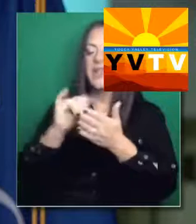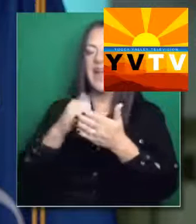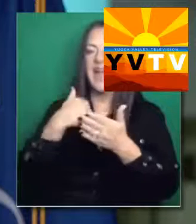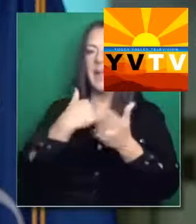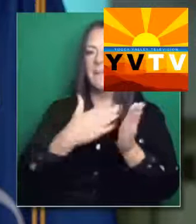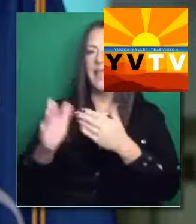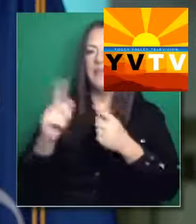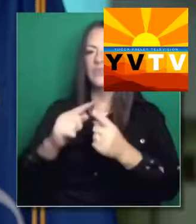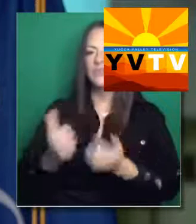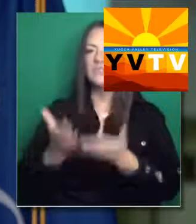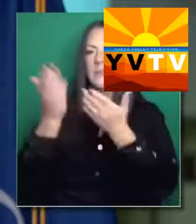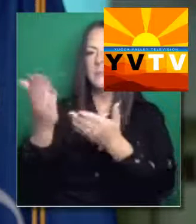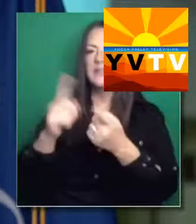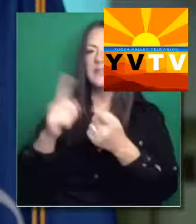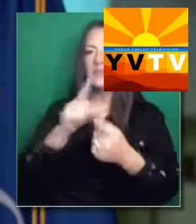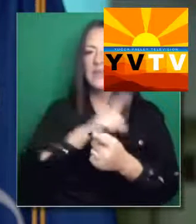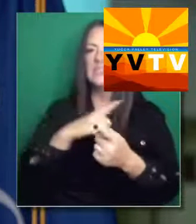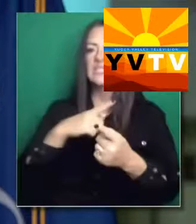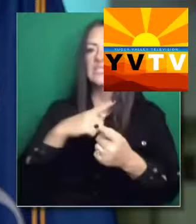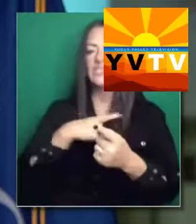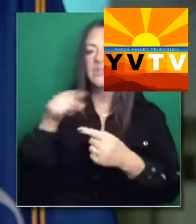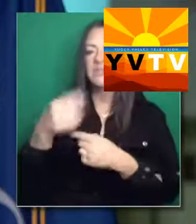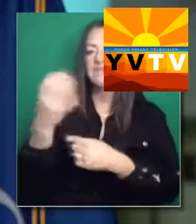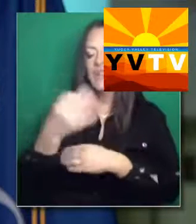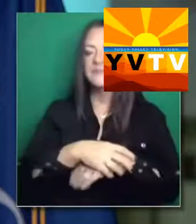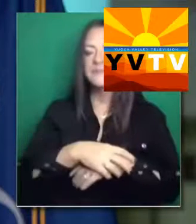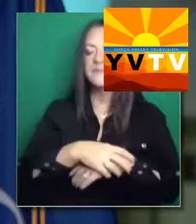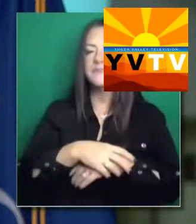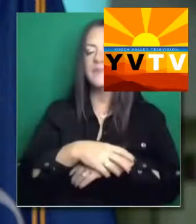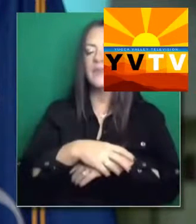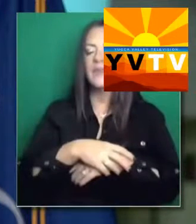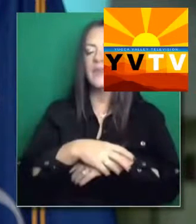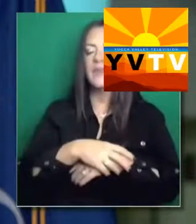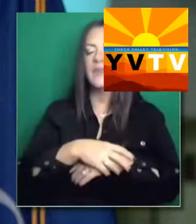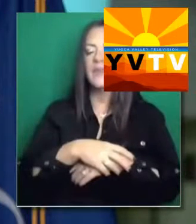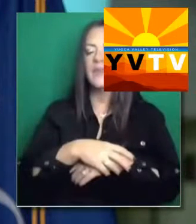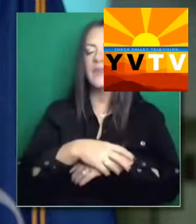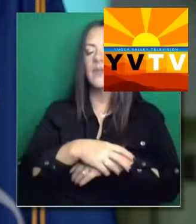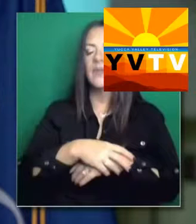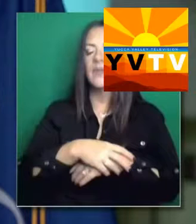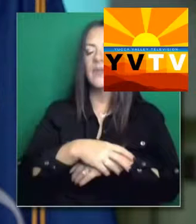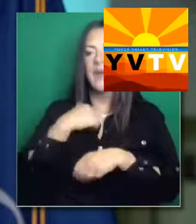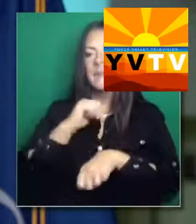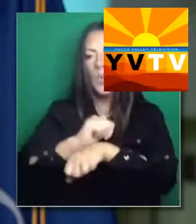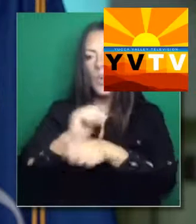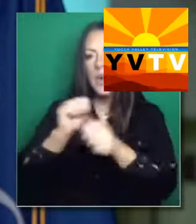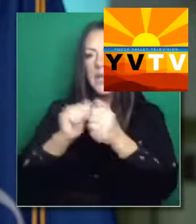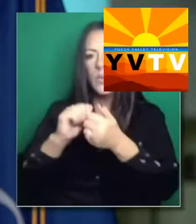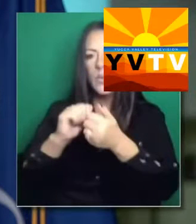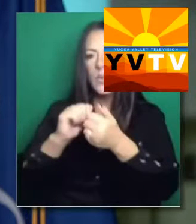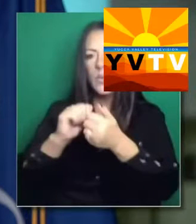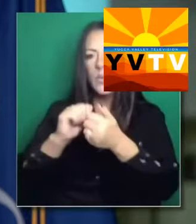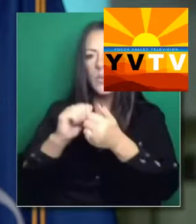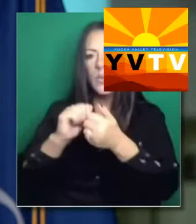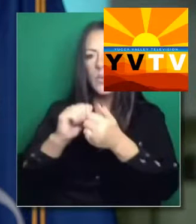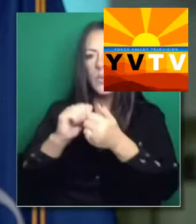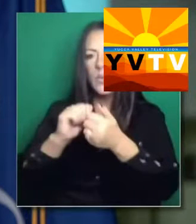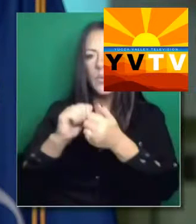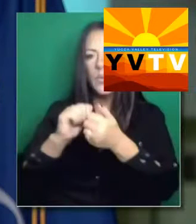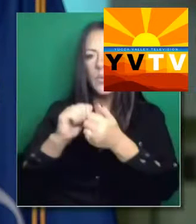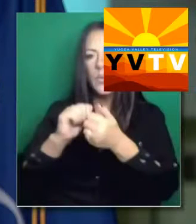with the legislature. We've been working for weeks and weeks to see where we can land to recognize the urgency